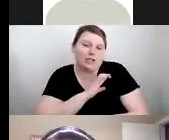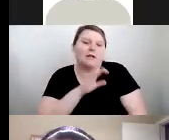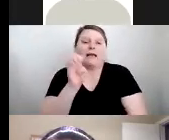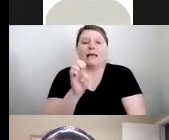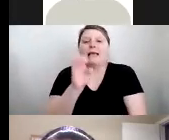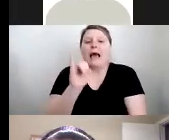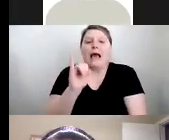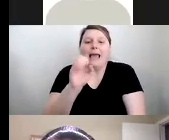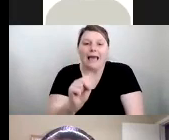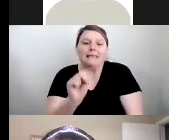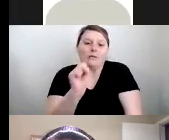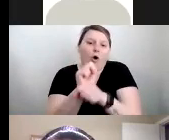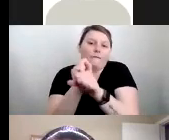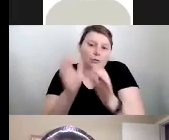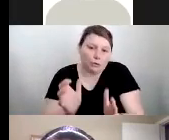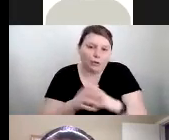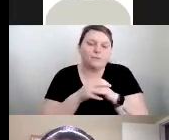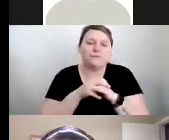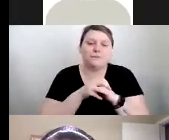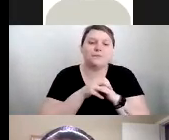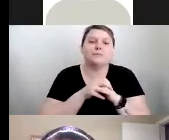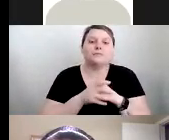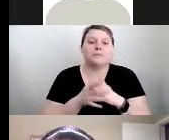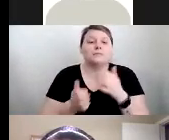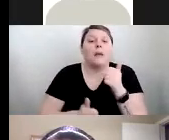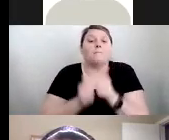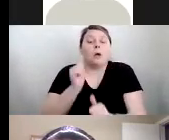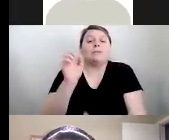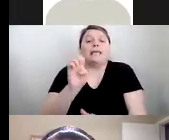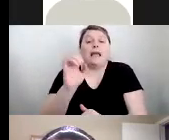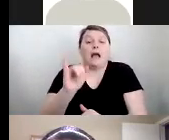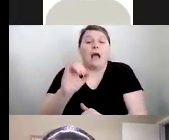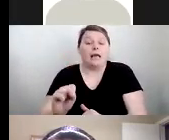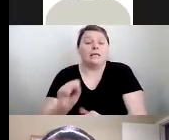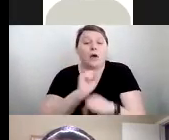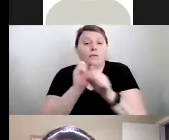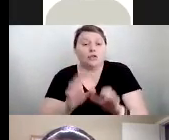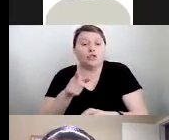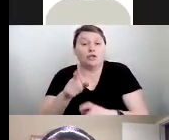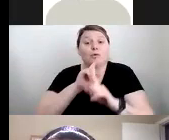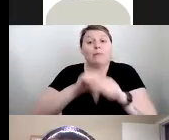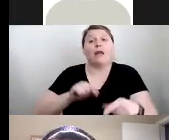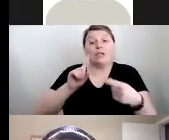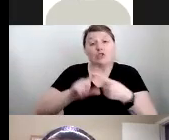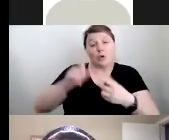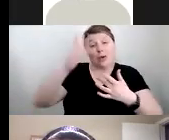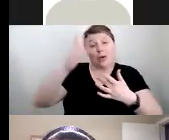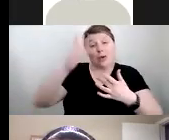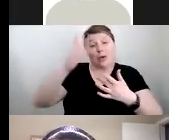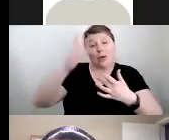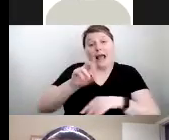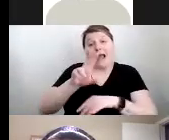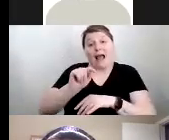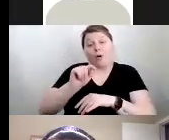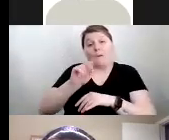this drama. And like most EIS officers, she was responding to an outbreak. This one was a kind of